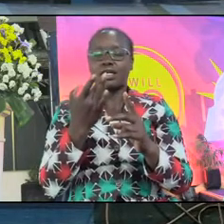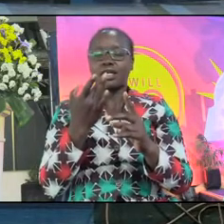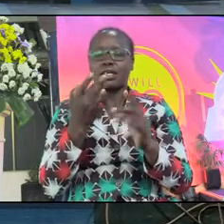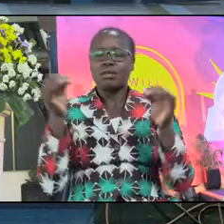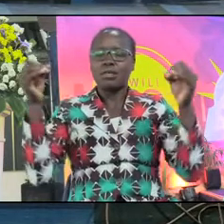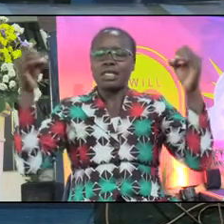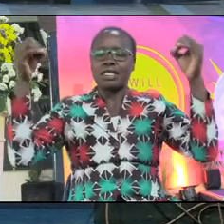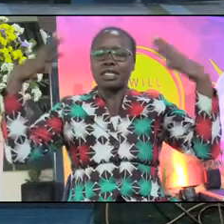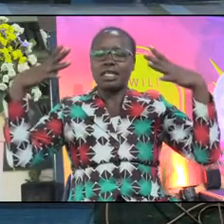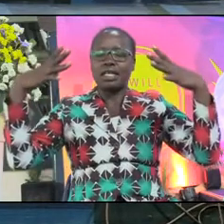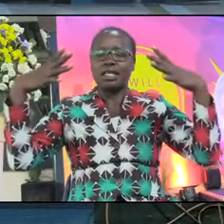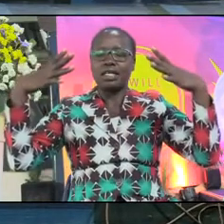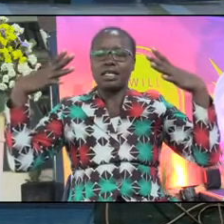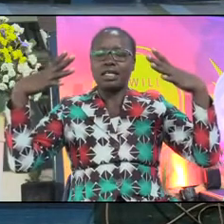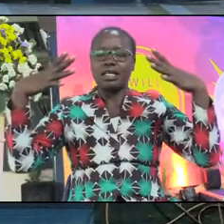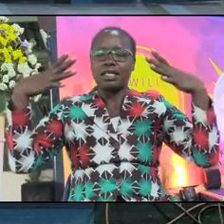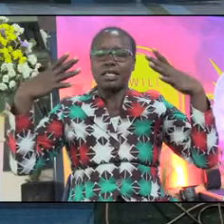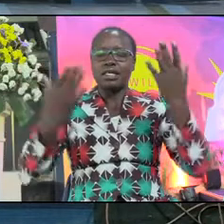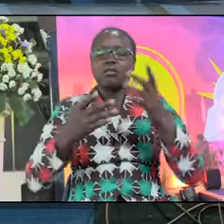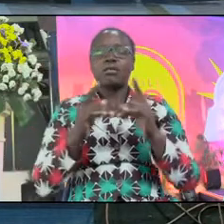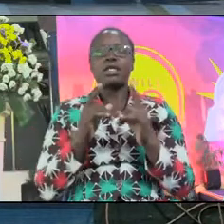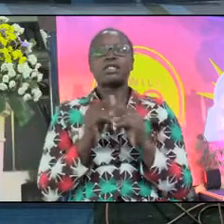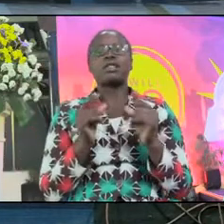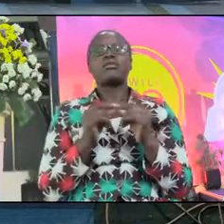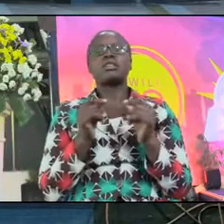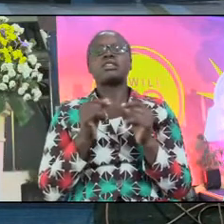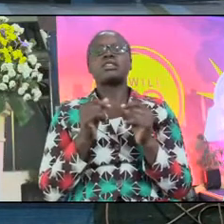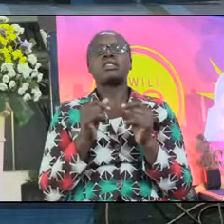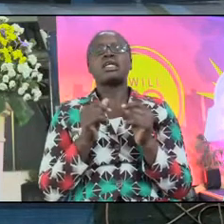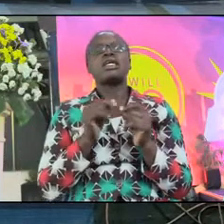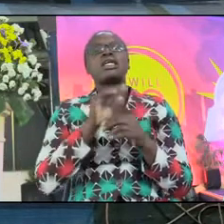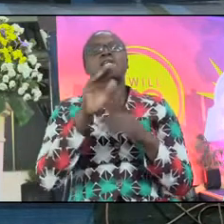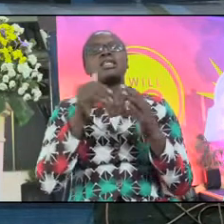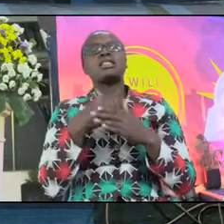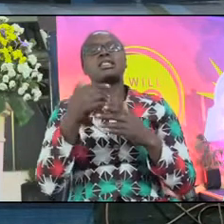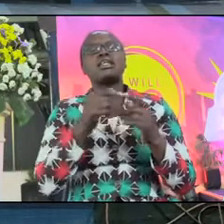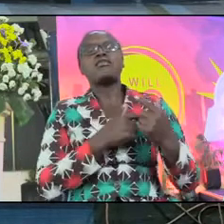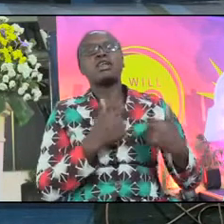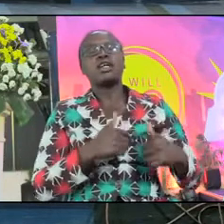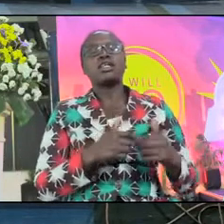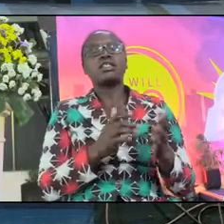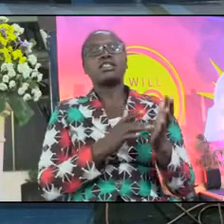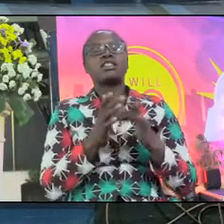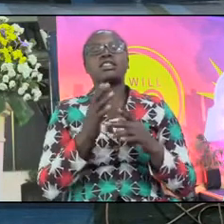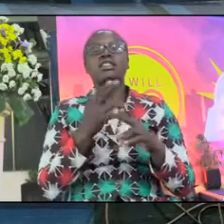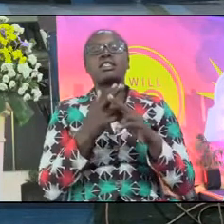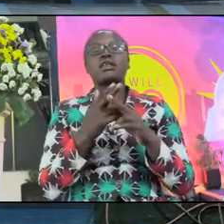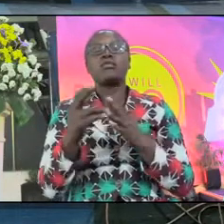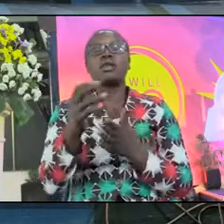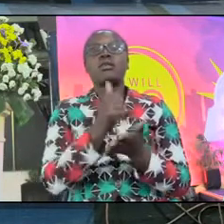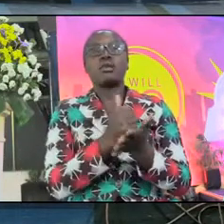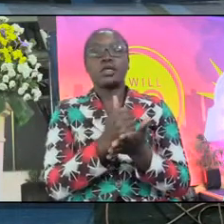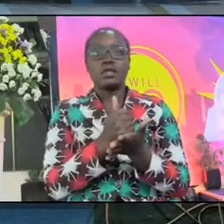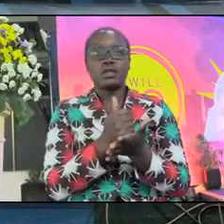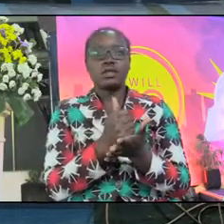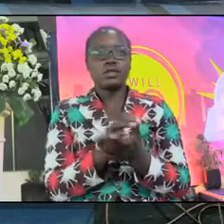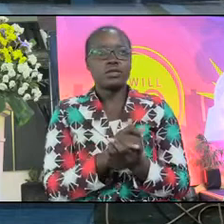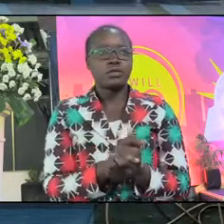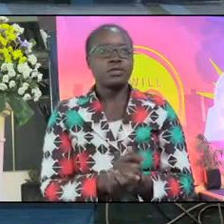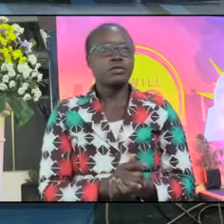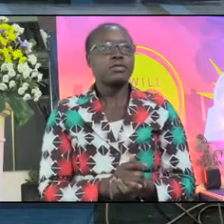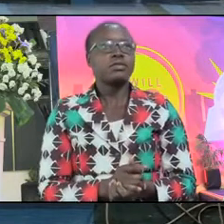be clear. May the message reach every heart. In Jesus' name, let everyone say,